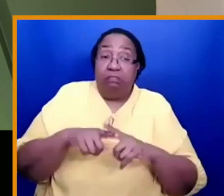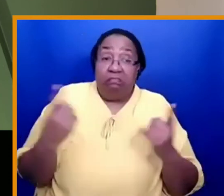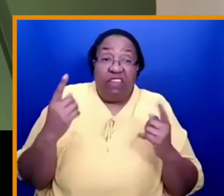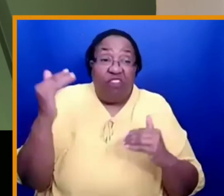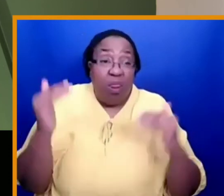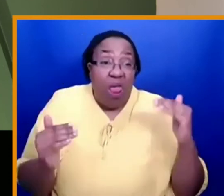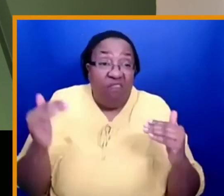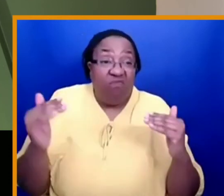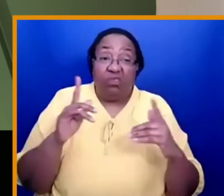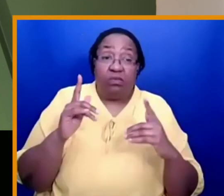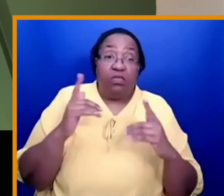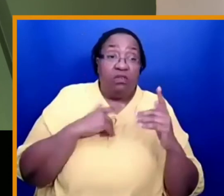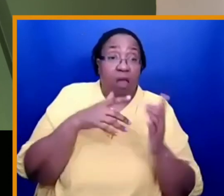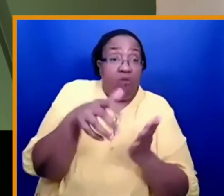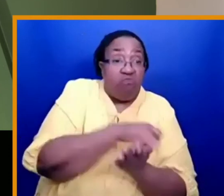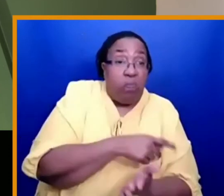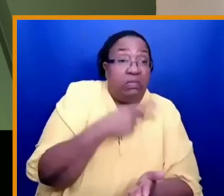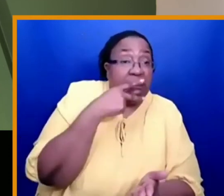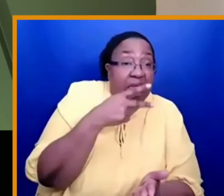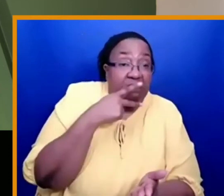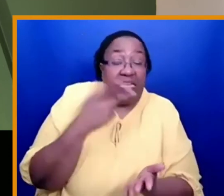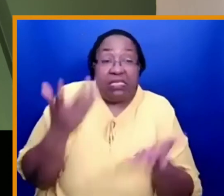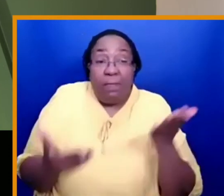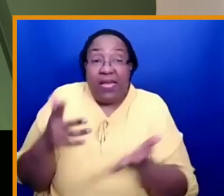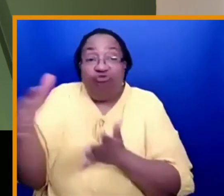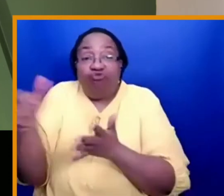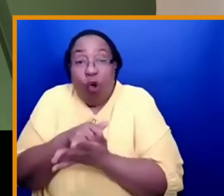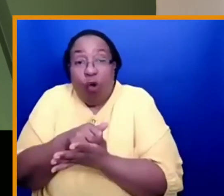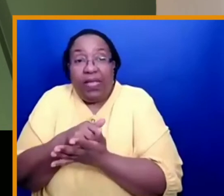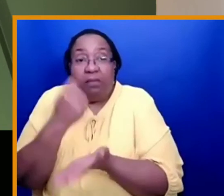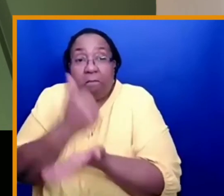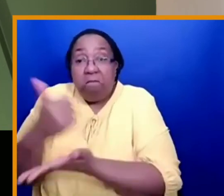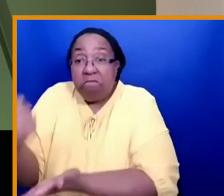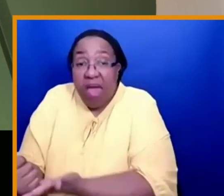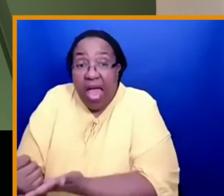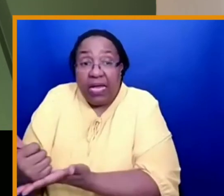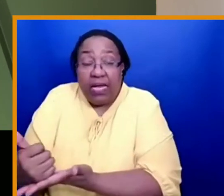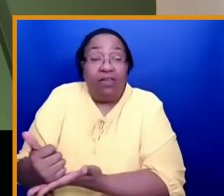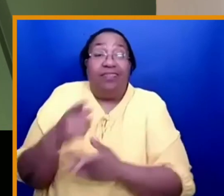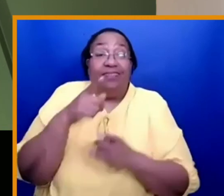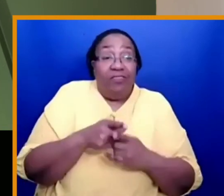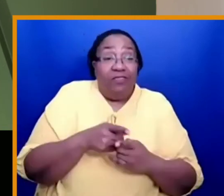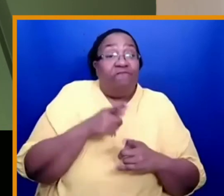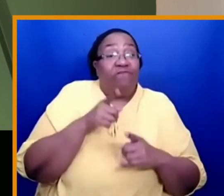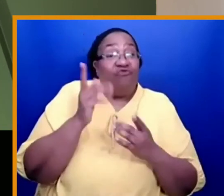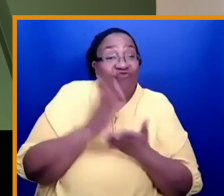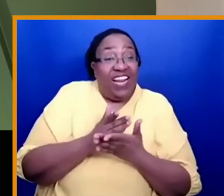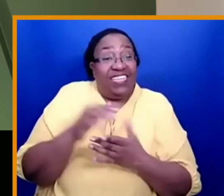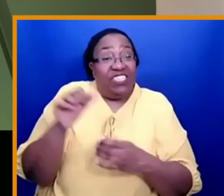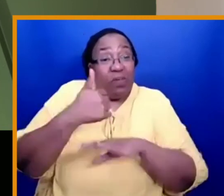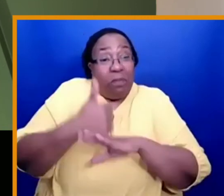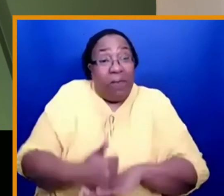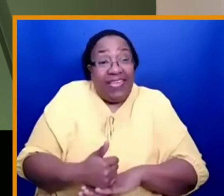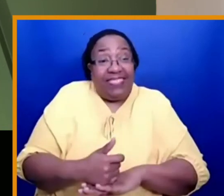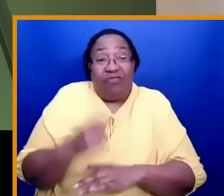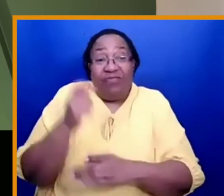bank. Each of these offences would be considered a serious offence, but each would be sentenced differently according to the severity of the